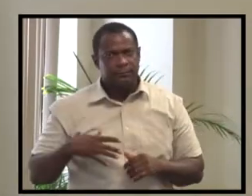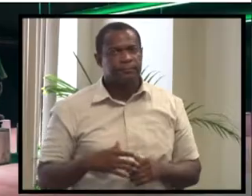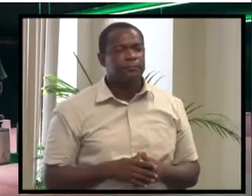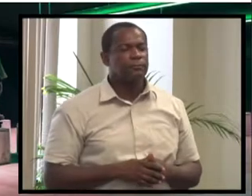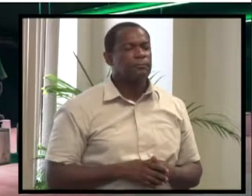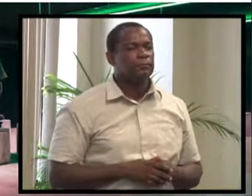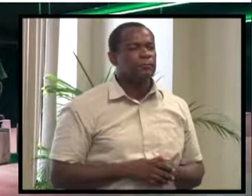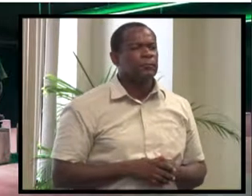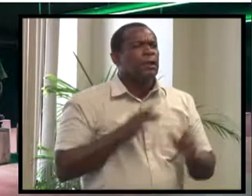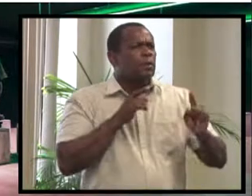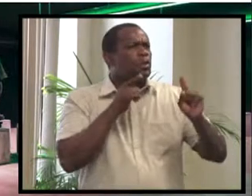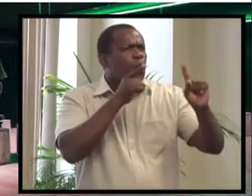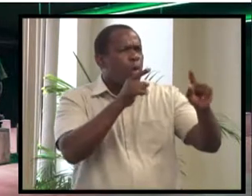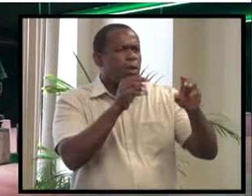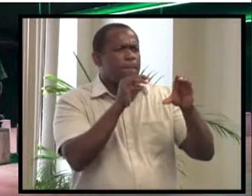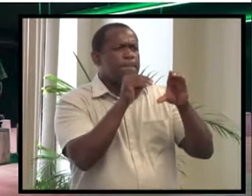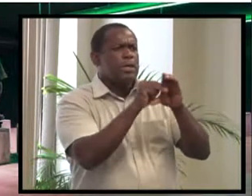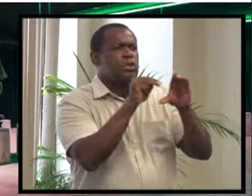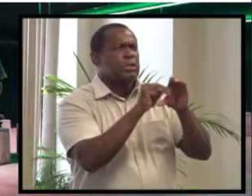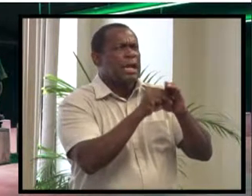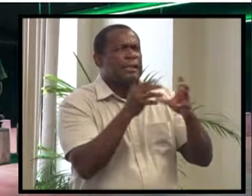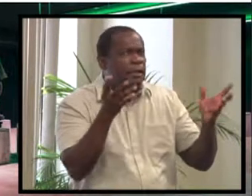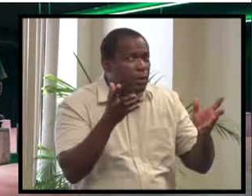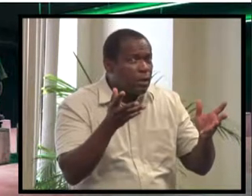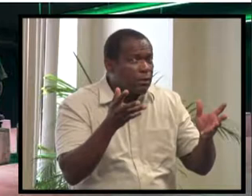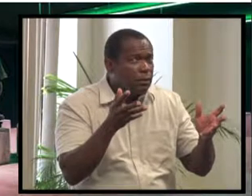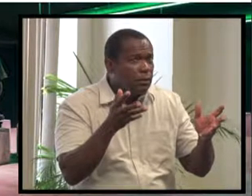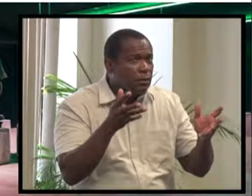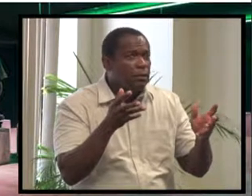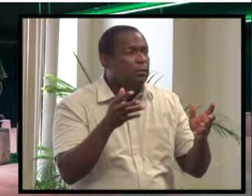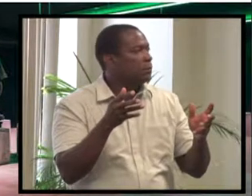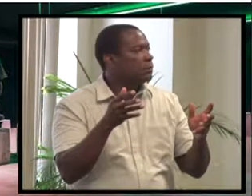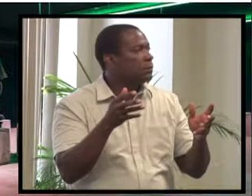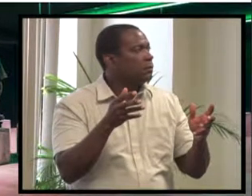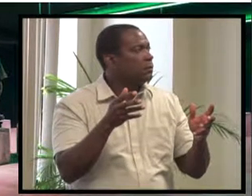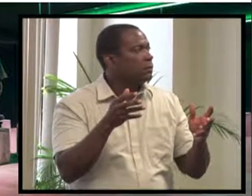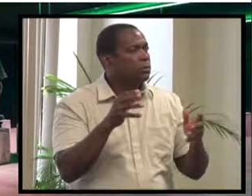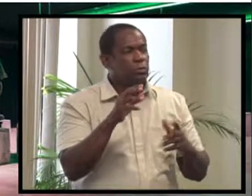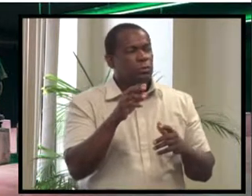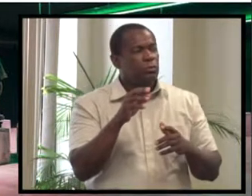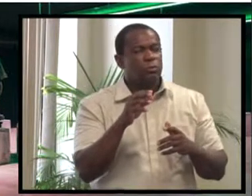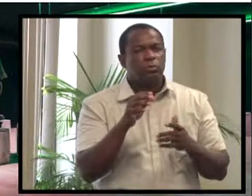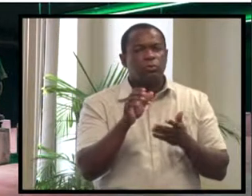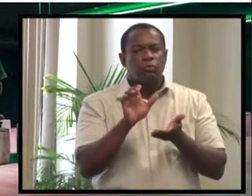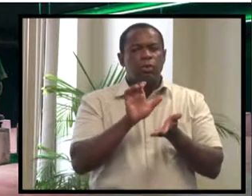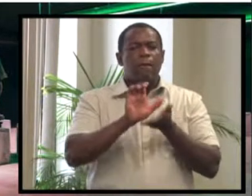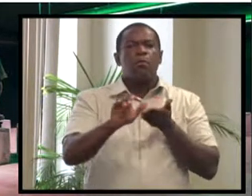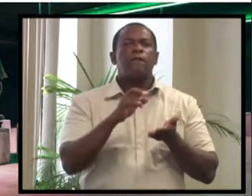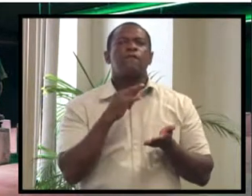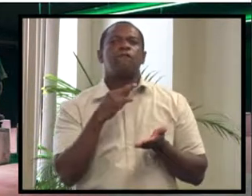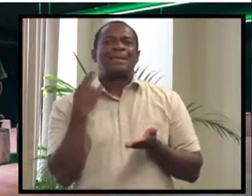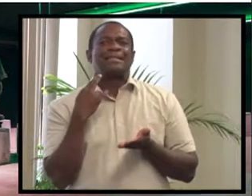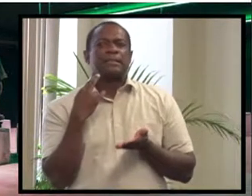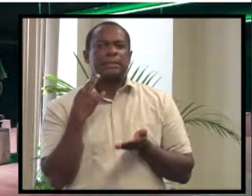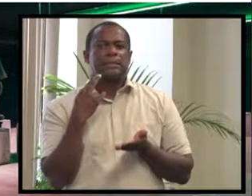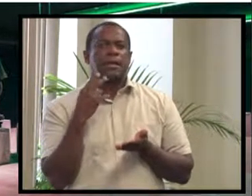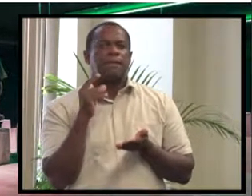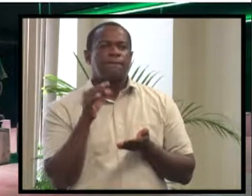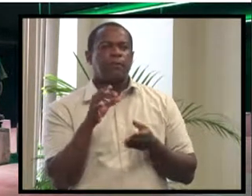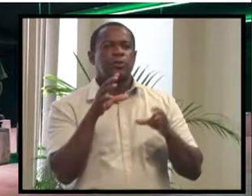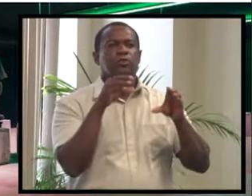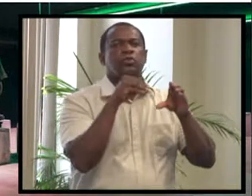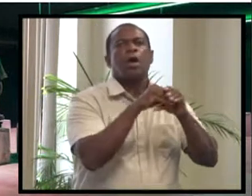So the aim of merchandising, why do we need to do it? It's to de-risk your merchandise as much as possible. Now the thing